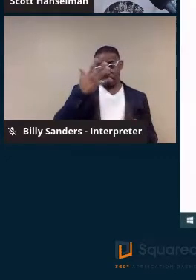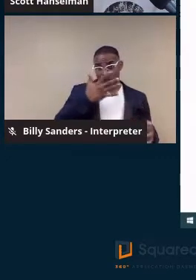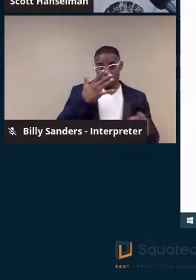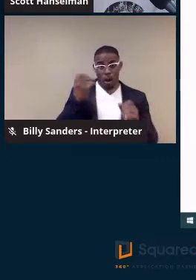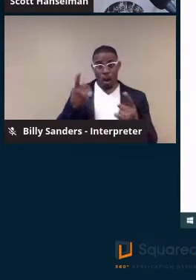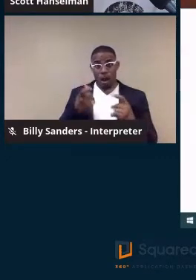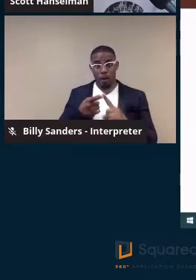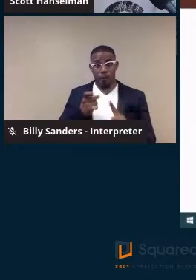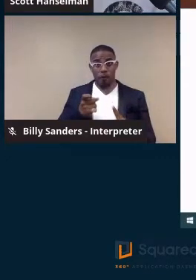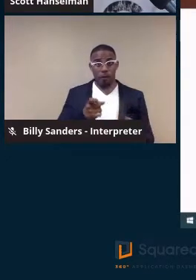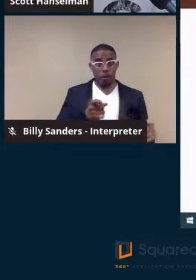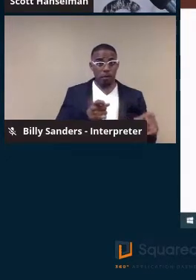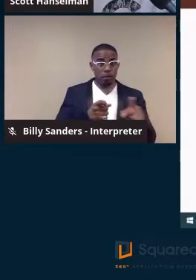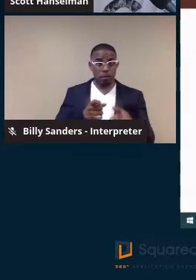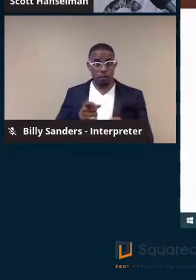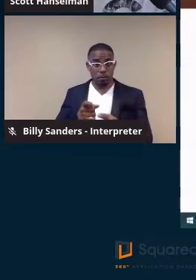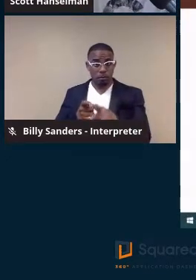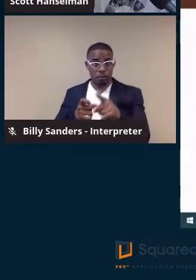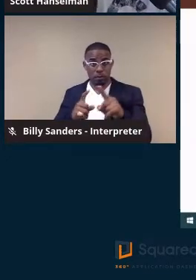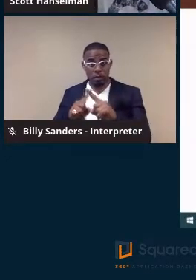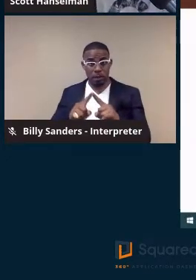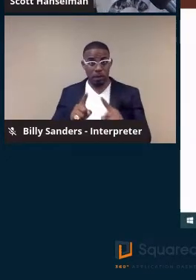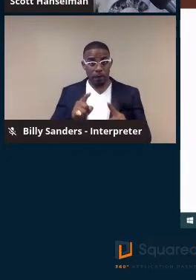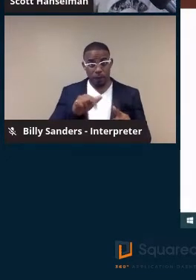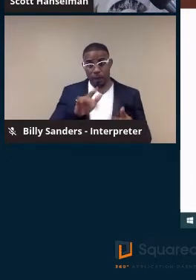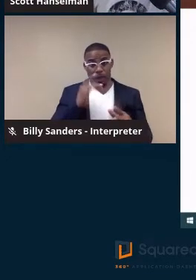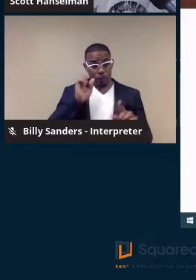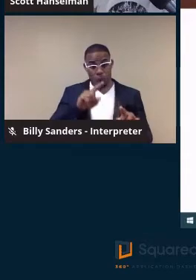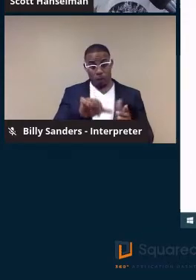come from a certain location. And if I go to this